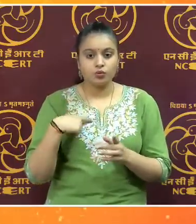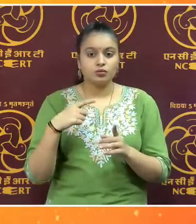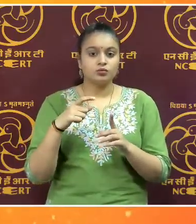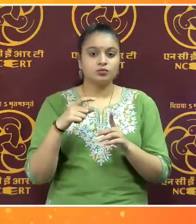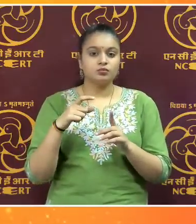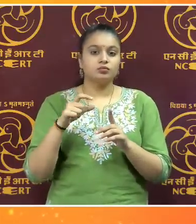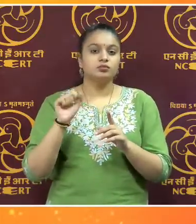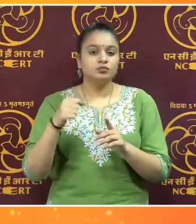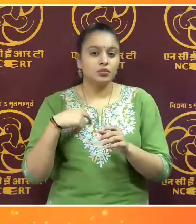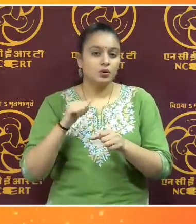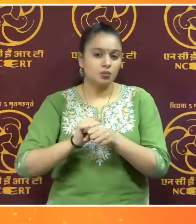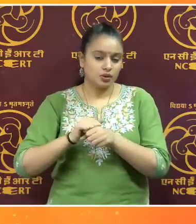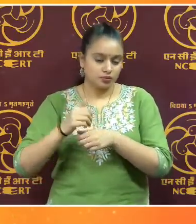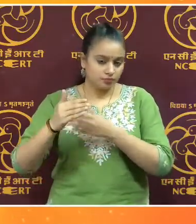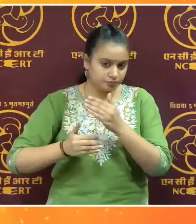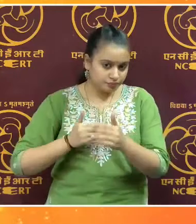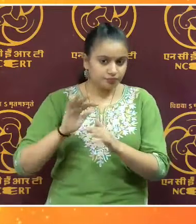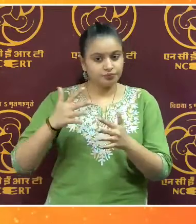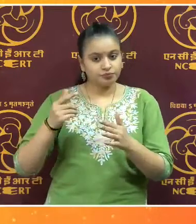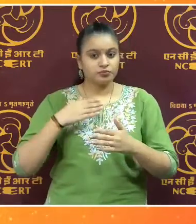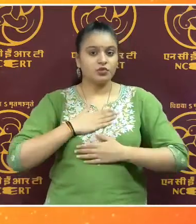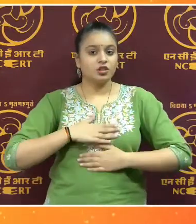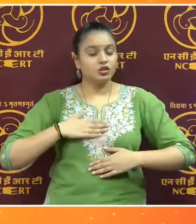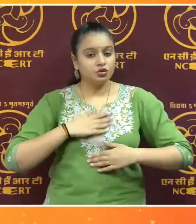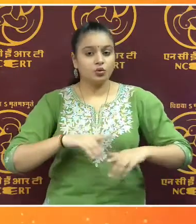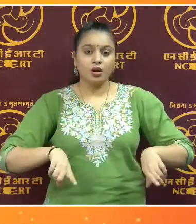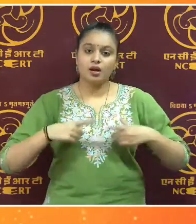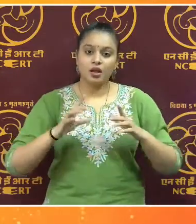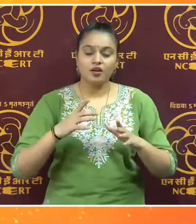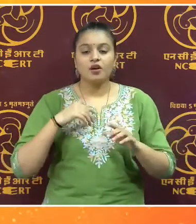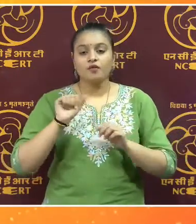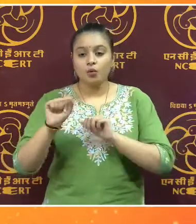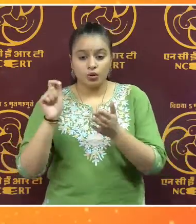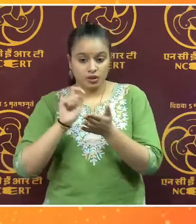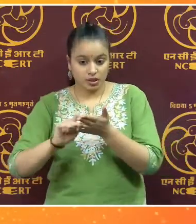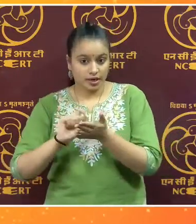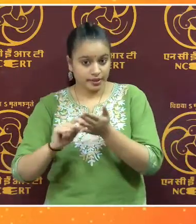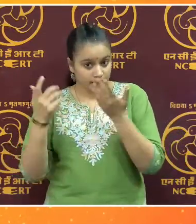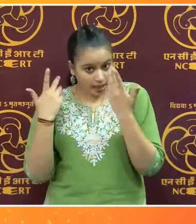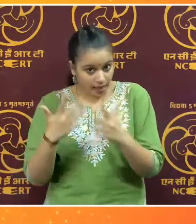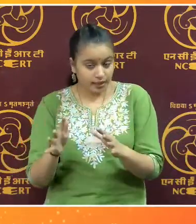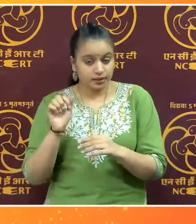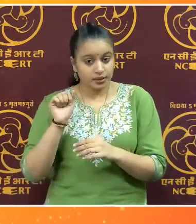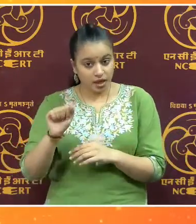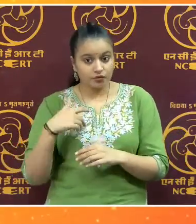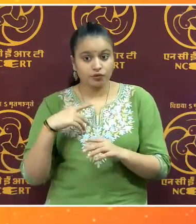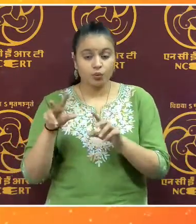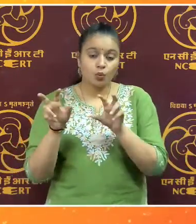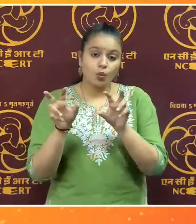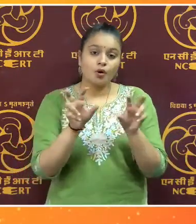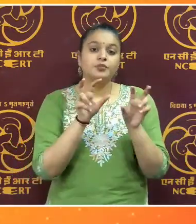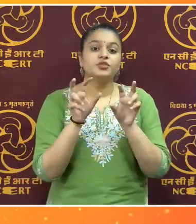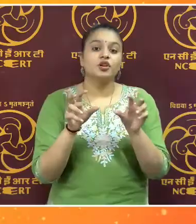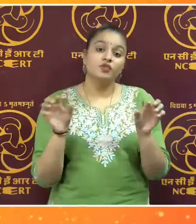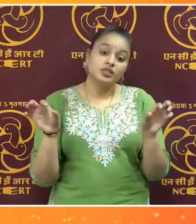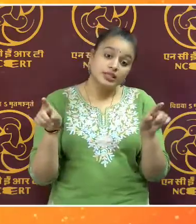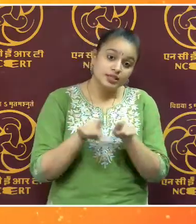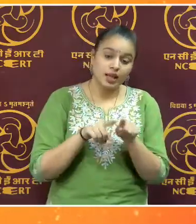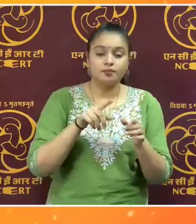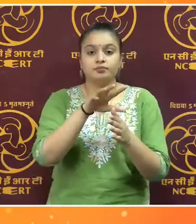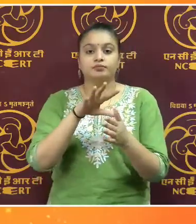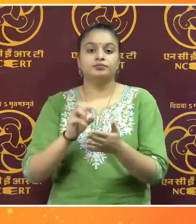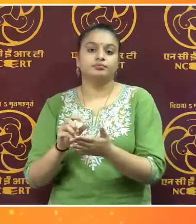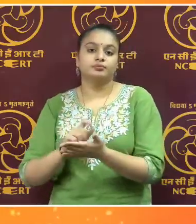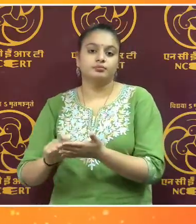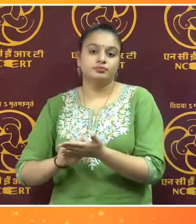he's putting up there with them, and he's really enjoying the life, and whatever he's writing, it is all in his observation, and he has a principle to write